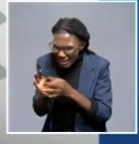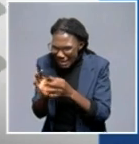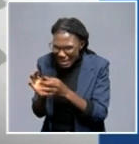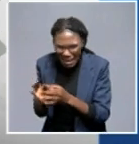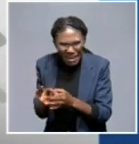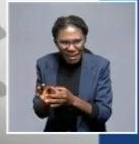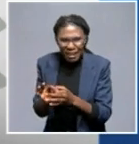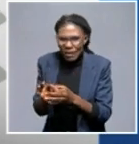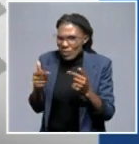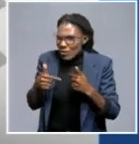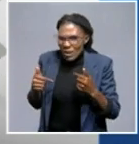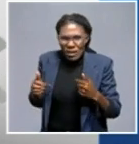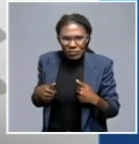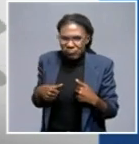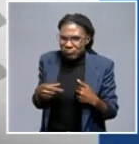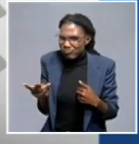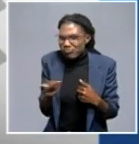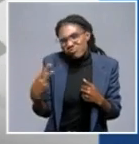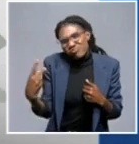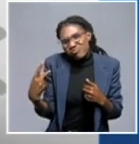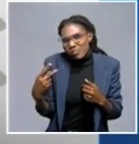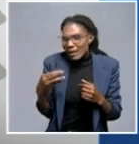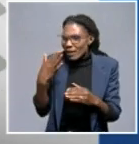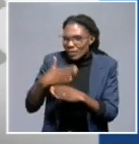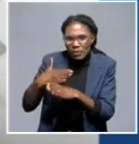to discuss issues related to